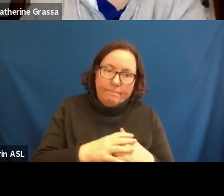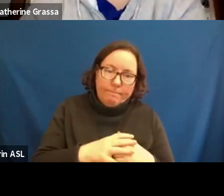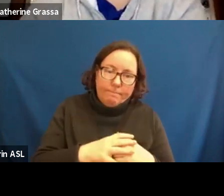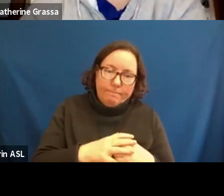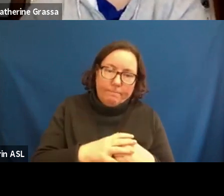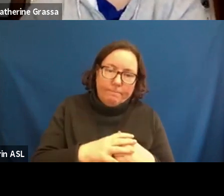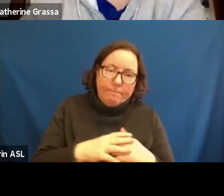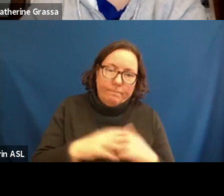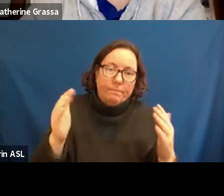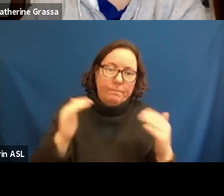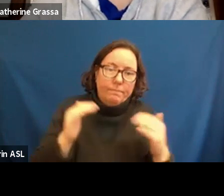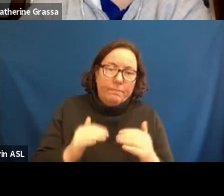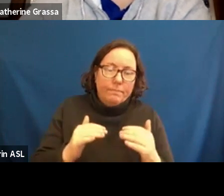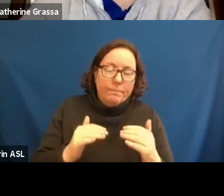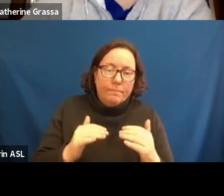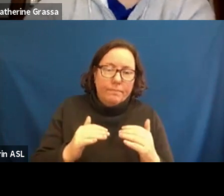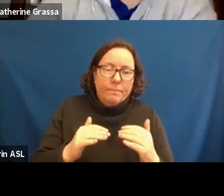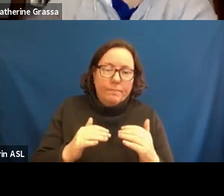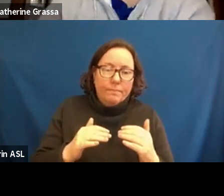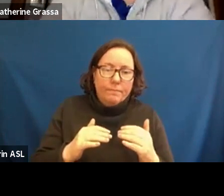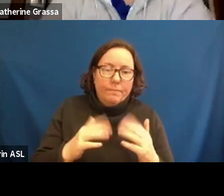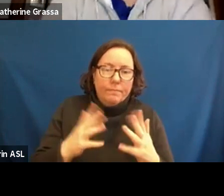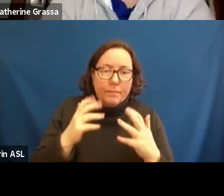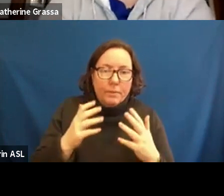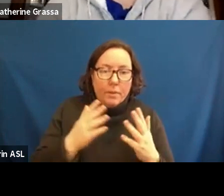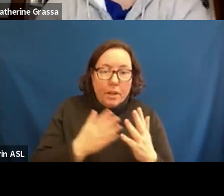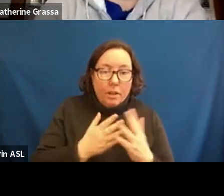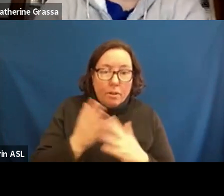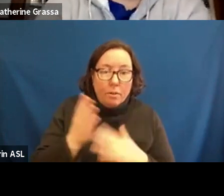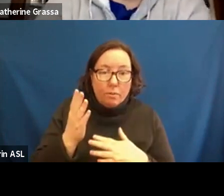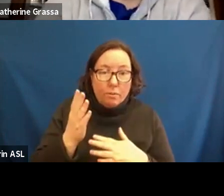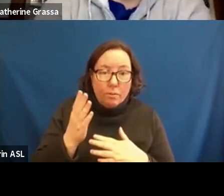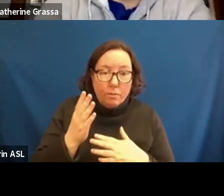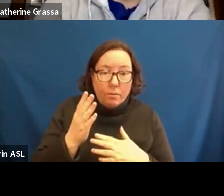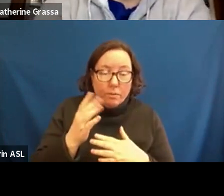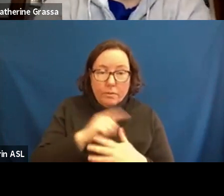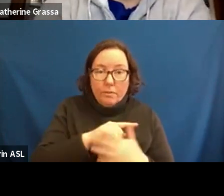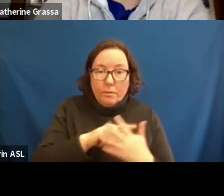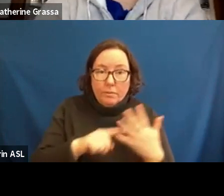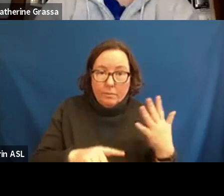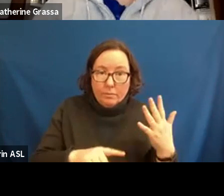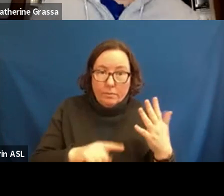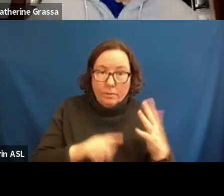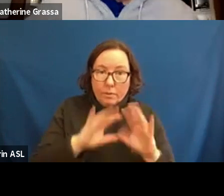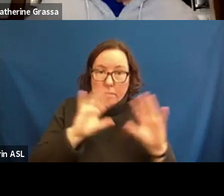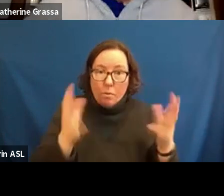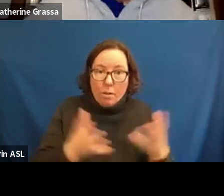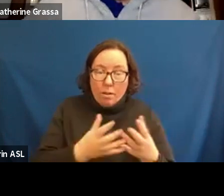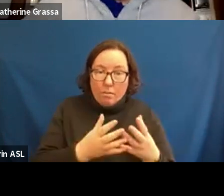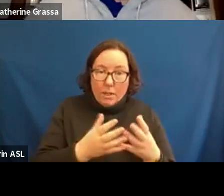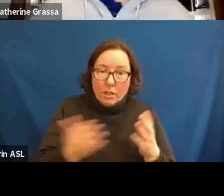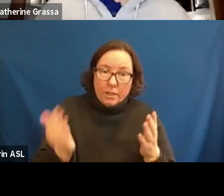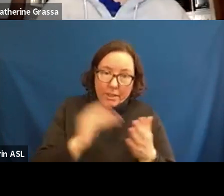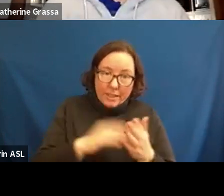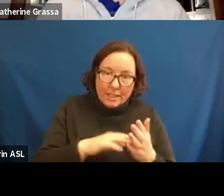we wanted to go through that whole piece again as